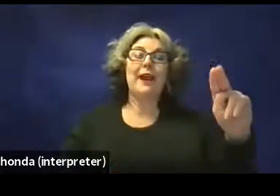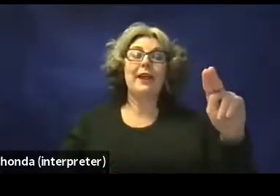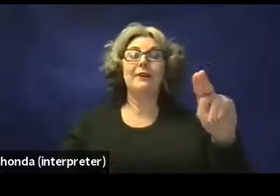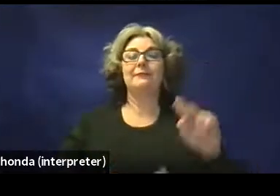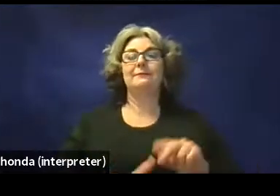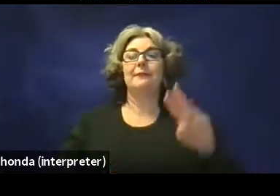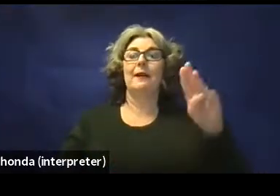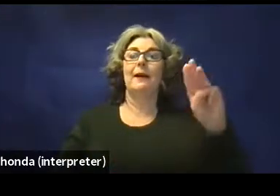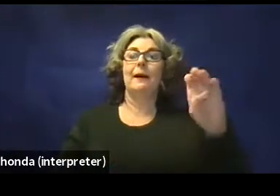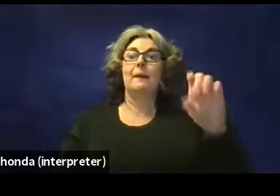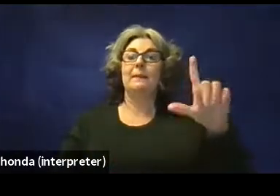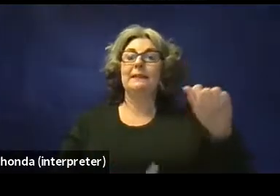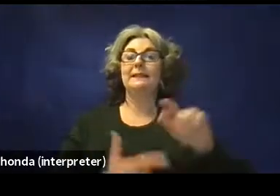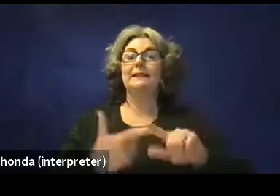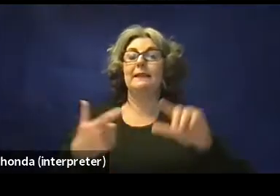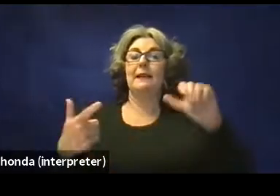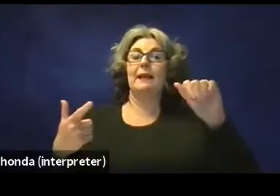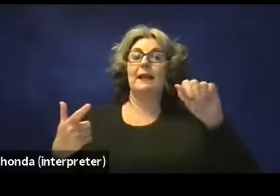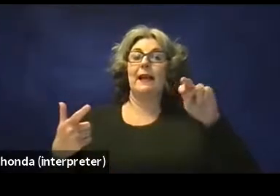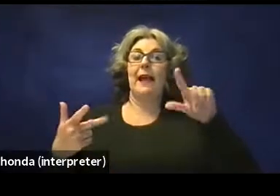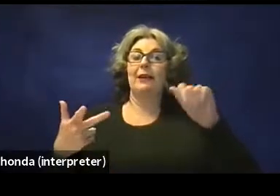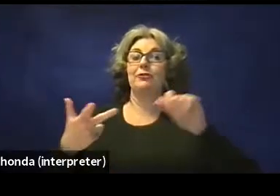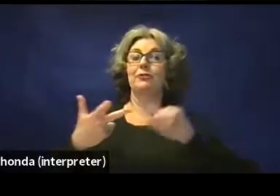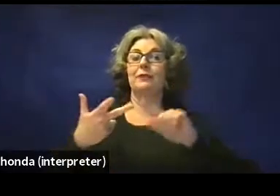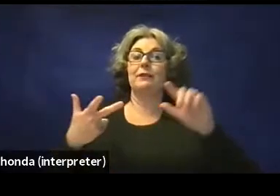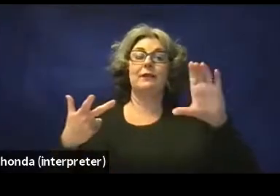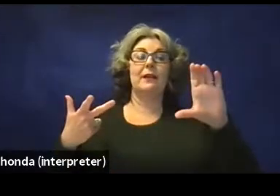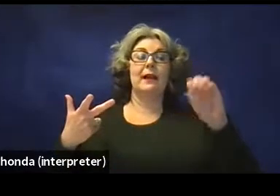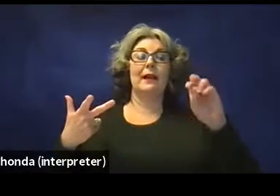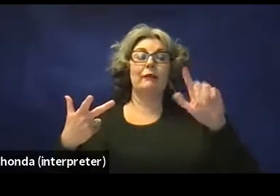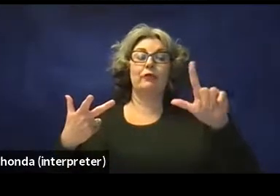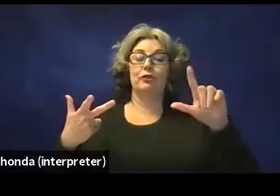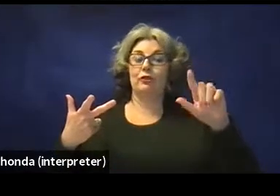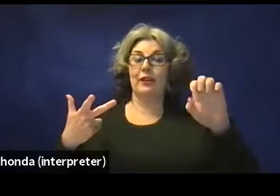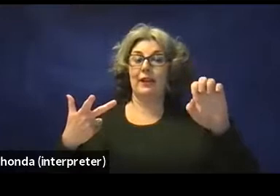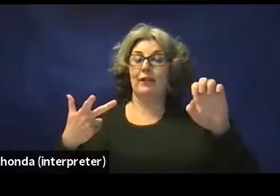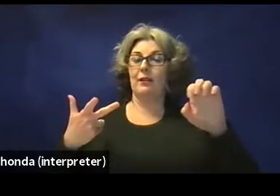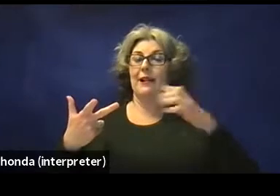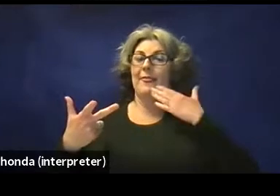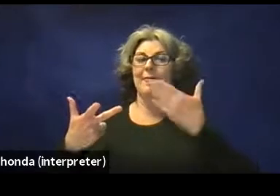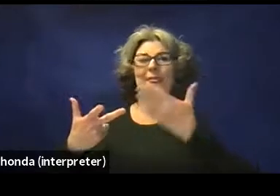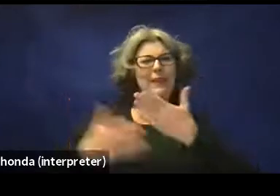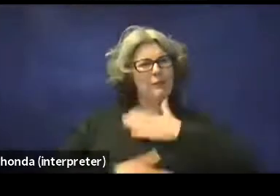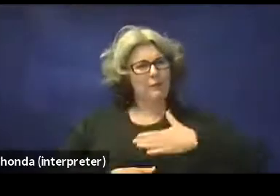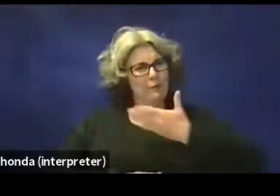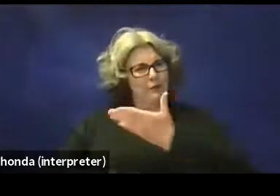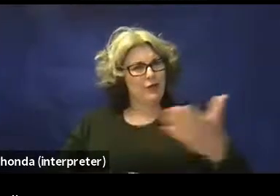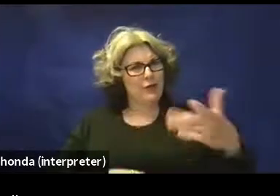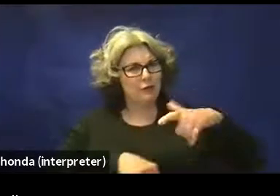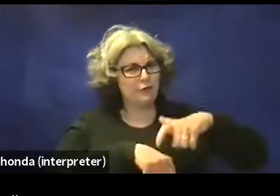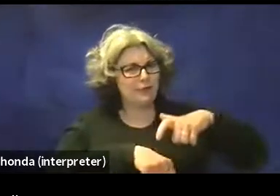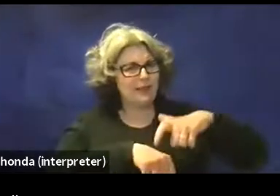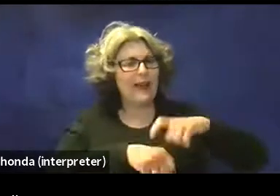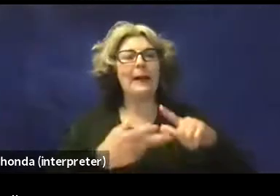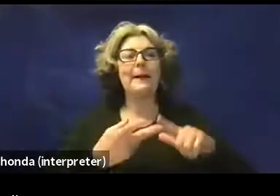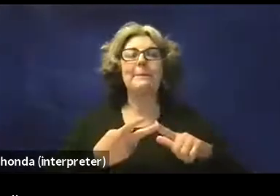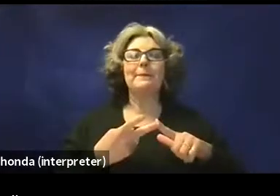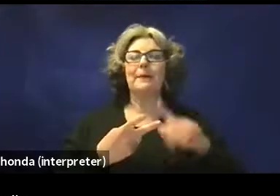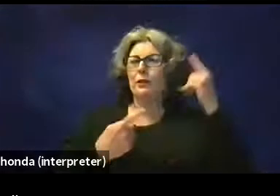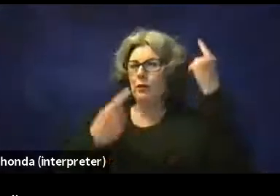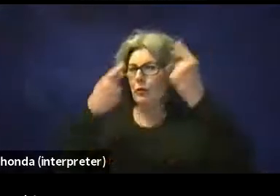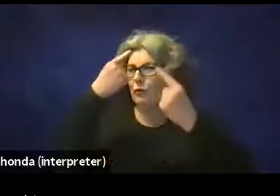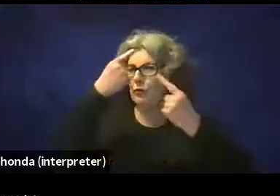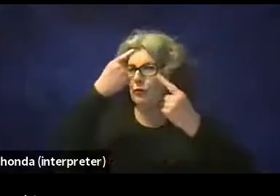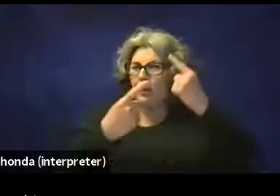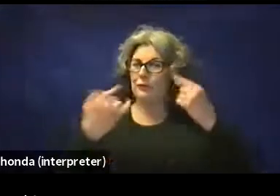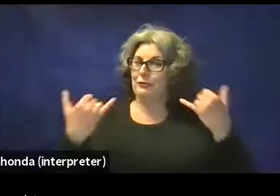Venable-Croft, Melissa Kilby, Angela Patton, and Croshelle Harris-Hussein. All of you, I really appreciate your time and thought that you